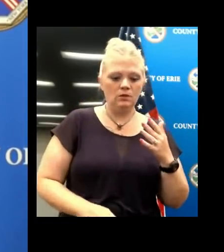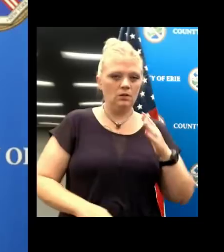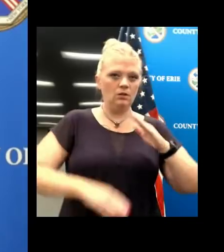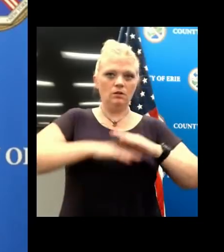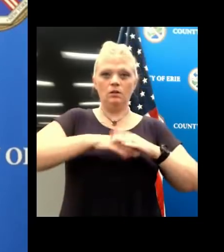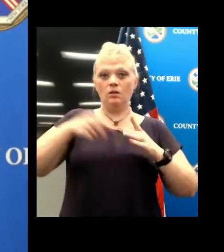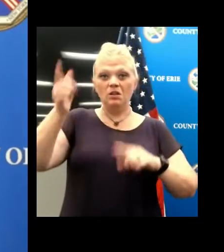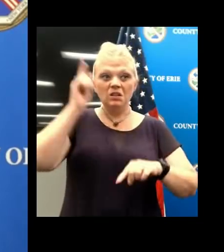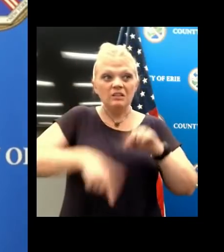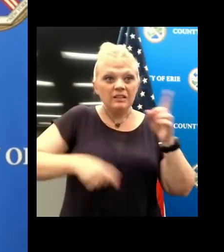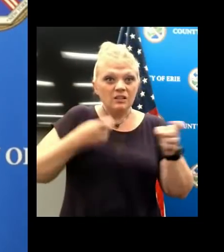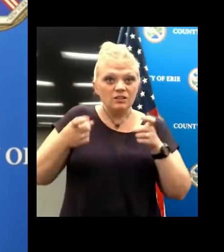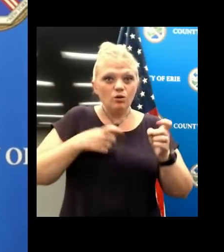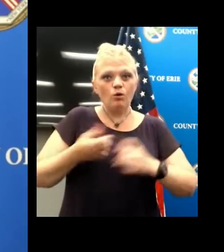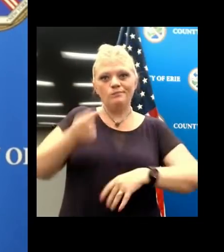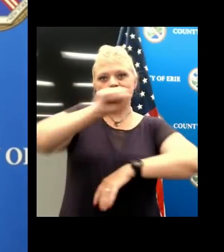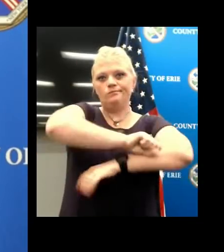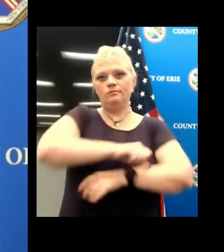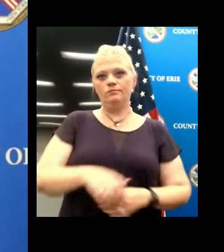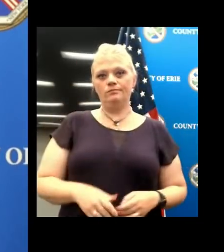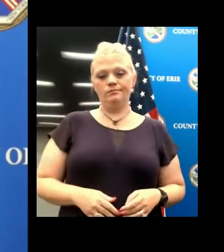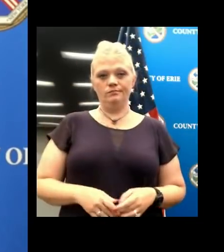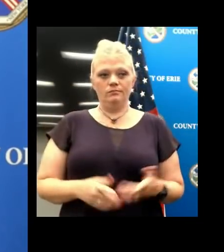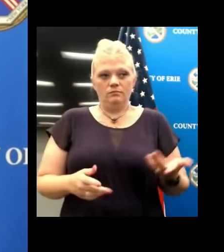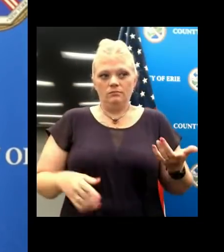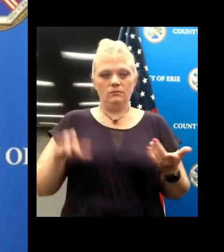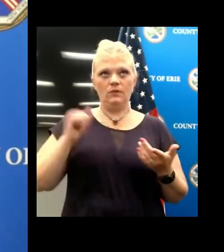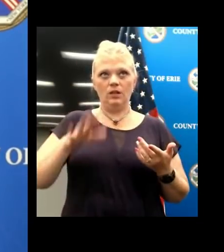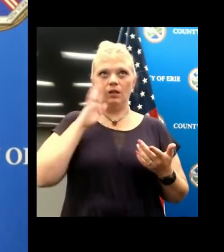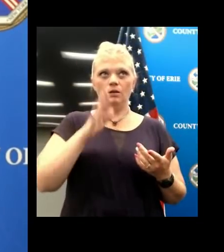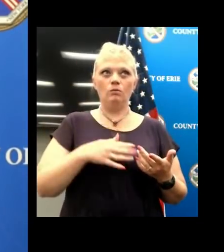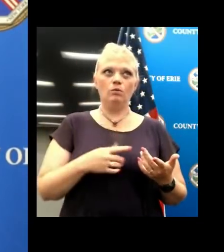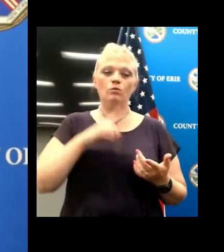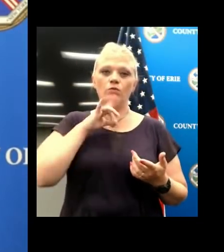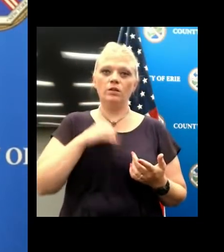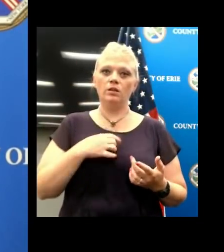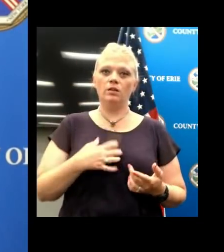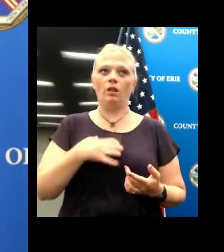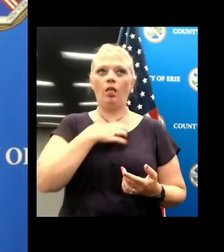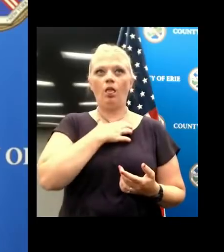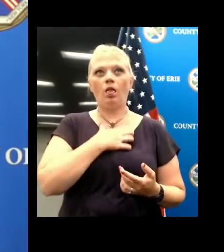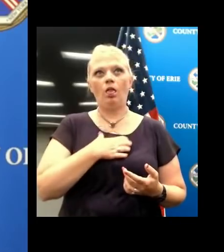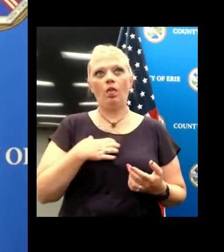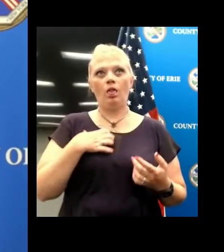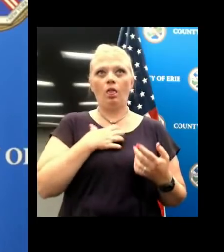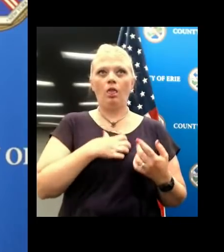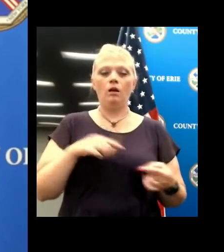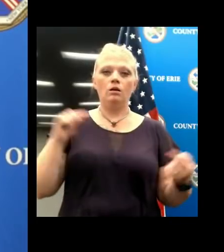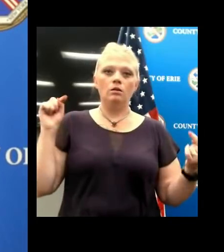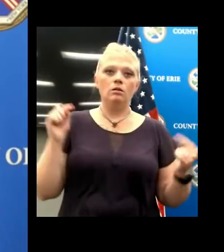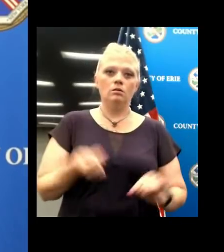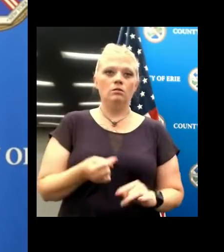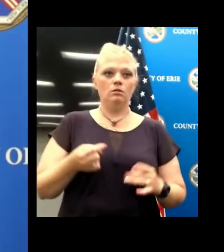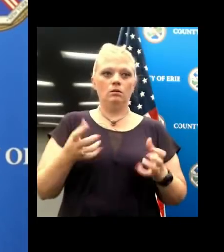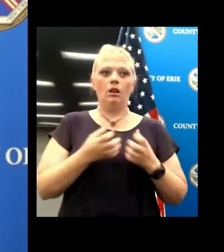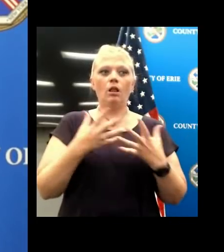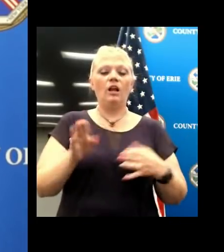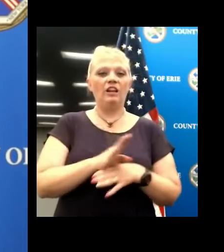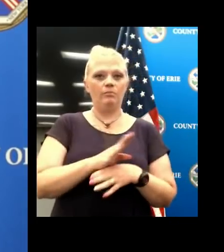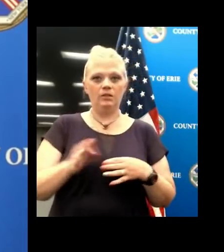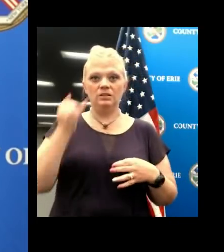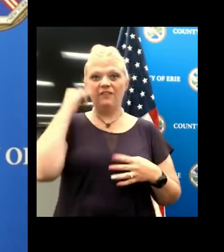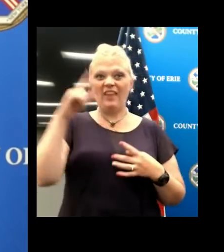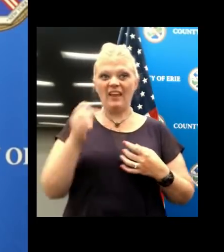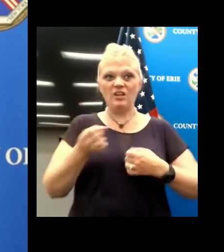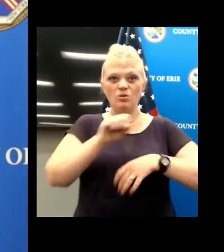control yourselves, so we're shutting you down. That would devastate a lot of businesses that have already been severely hurt. If they had to shut